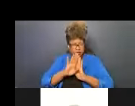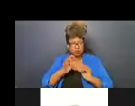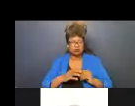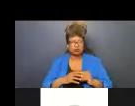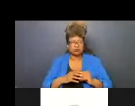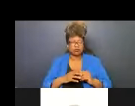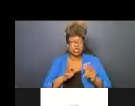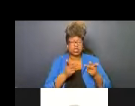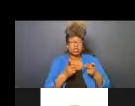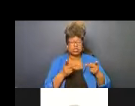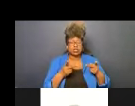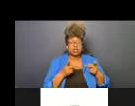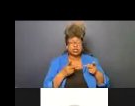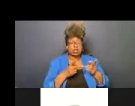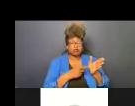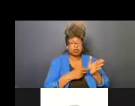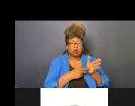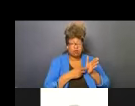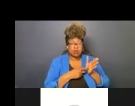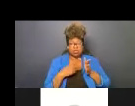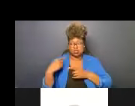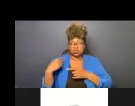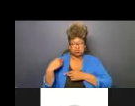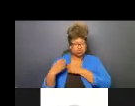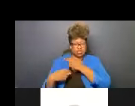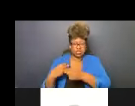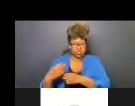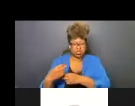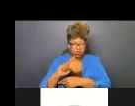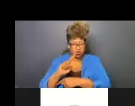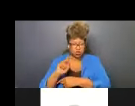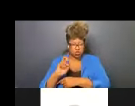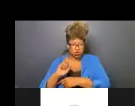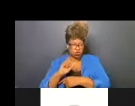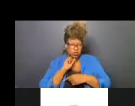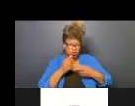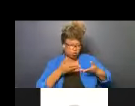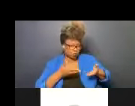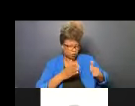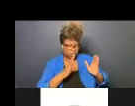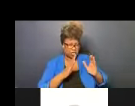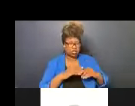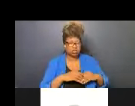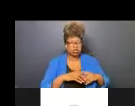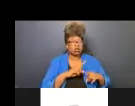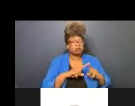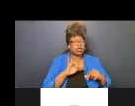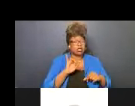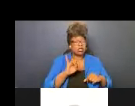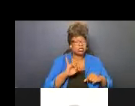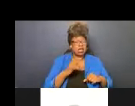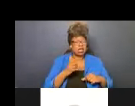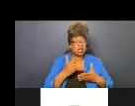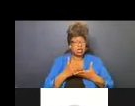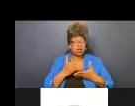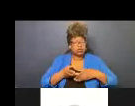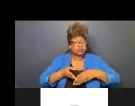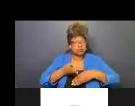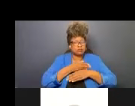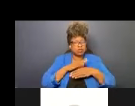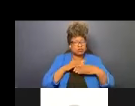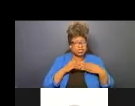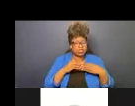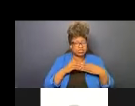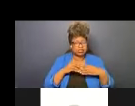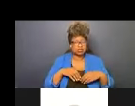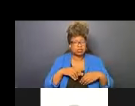that traditional zoning doesn't allow for. And this is a useful tool for enhancing resilience because standards that you see